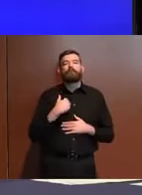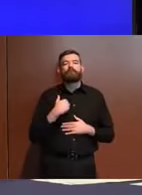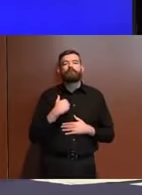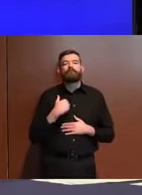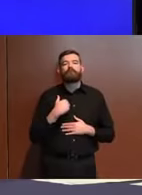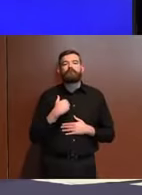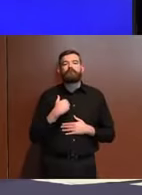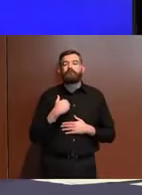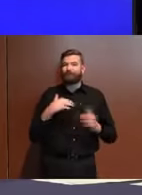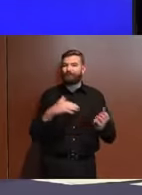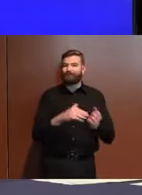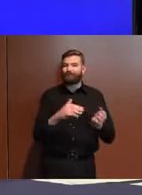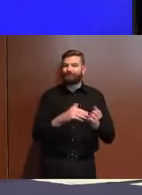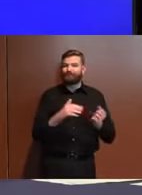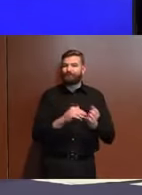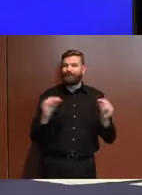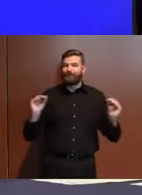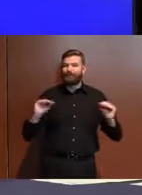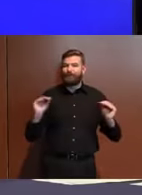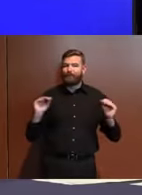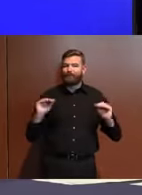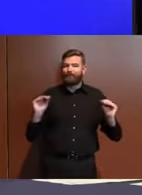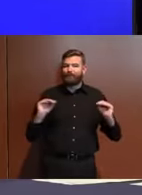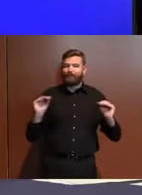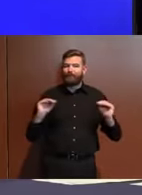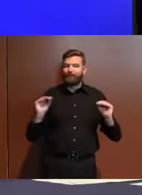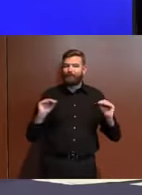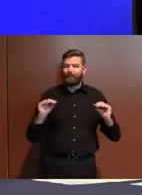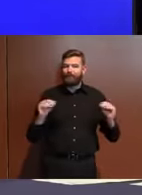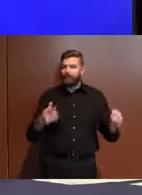that position, what is their plan of action?